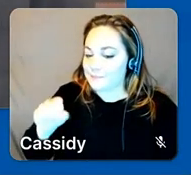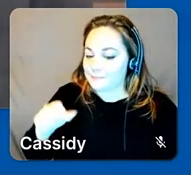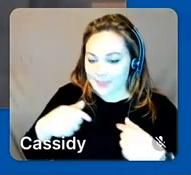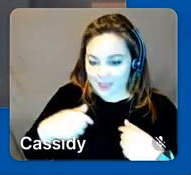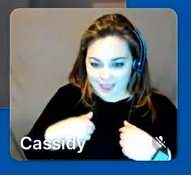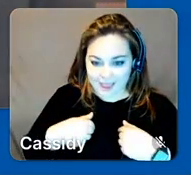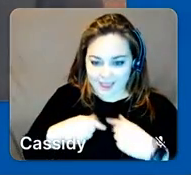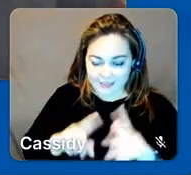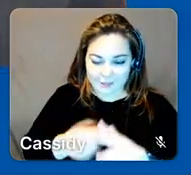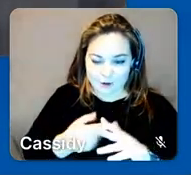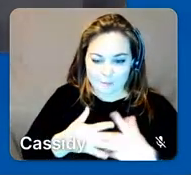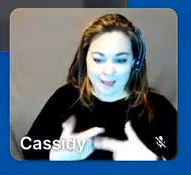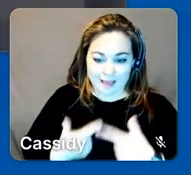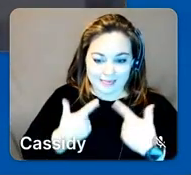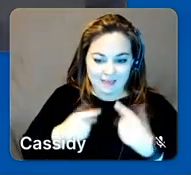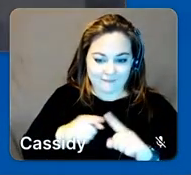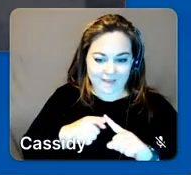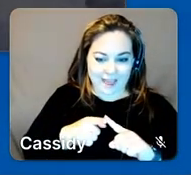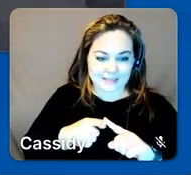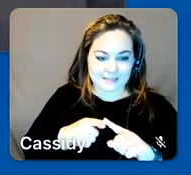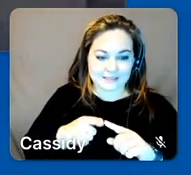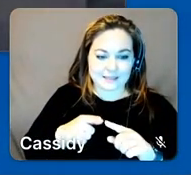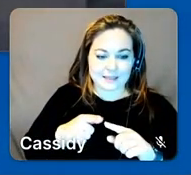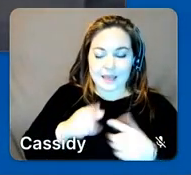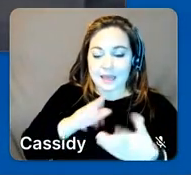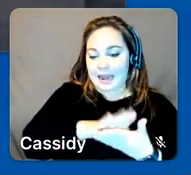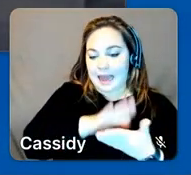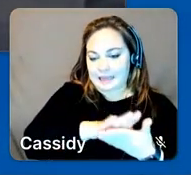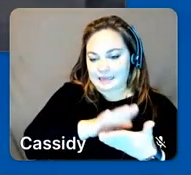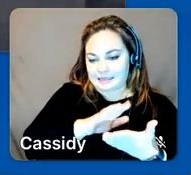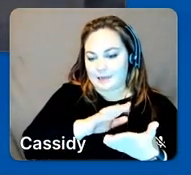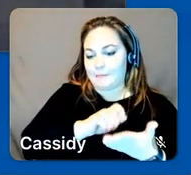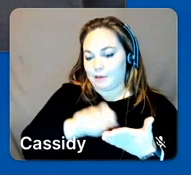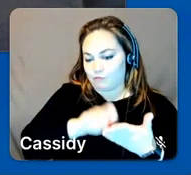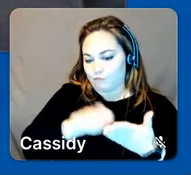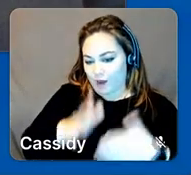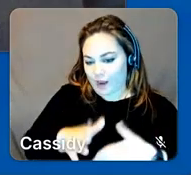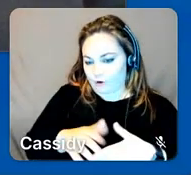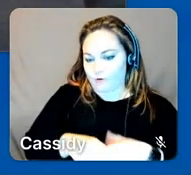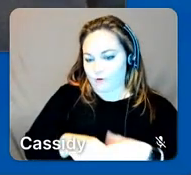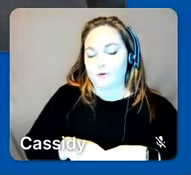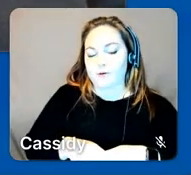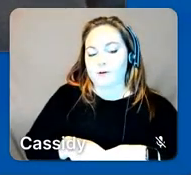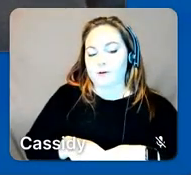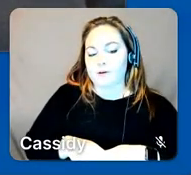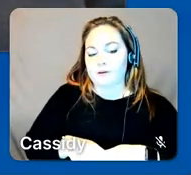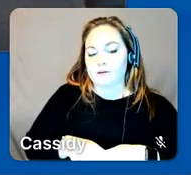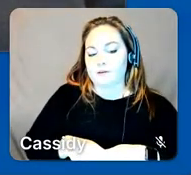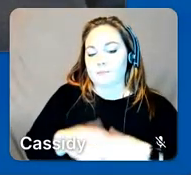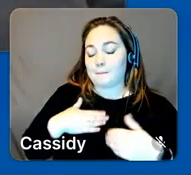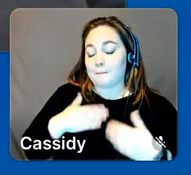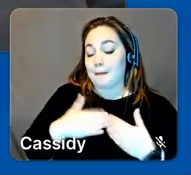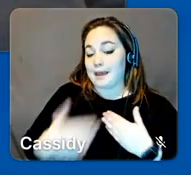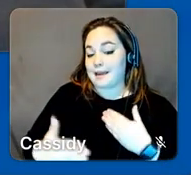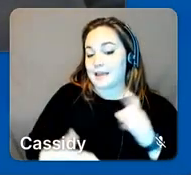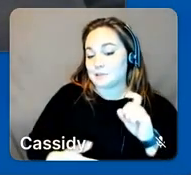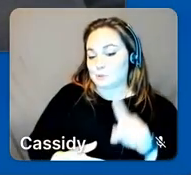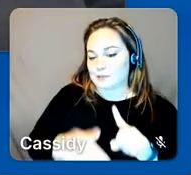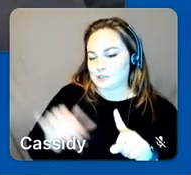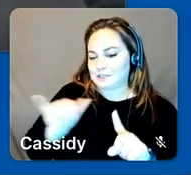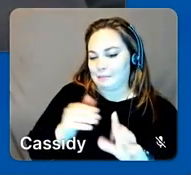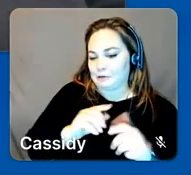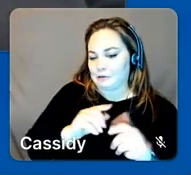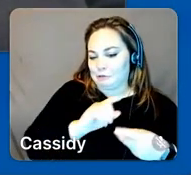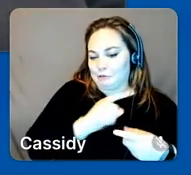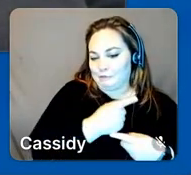I started my life as a scholar, as a literary scholar. And so this next question, like the last one,